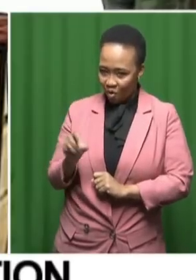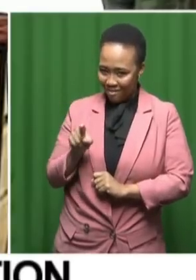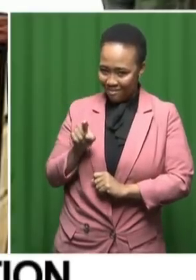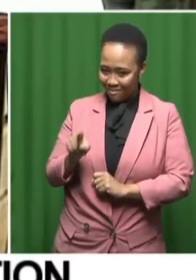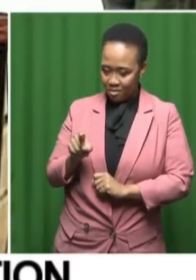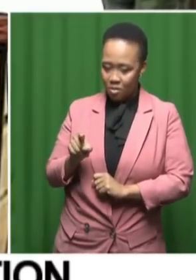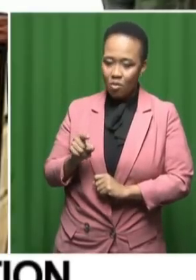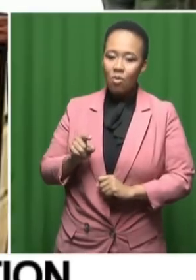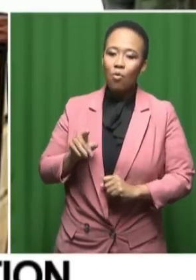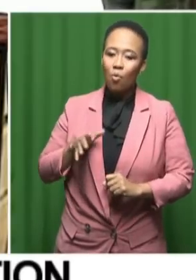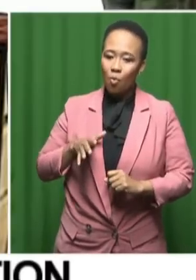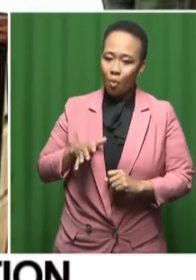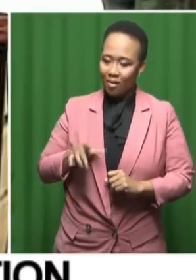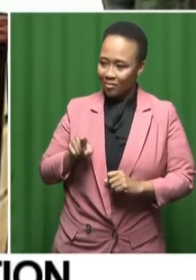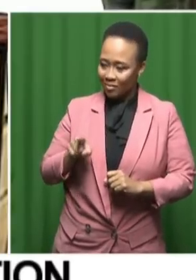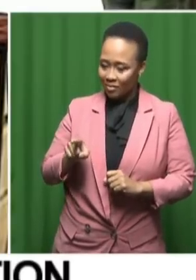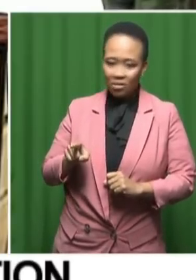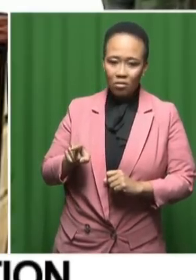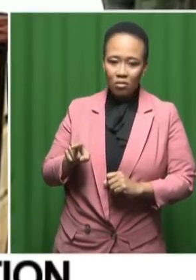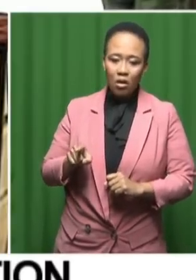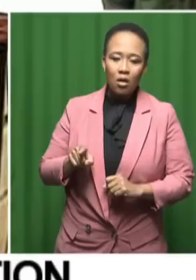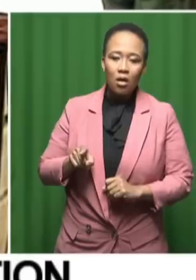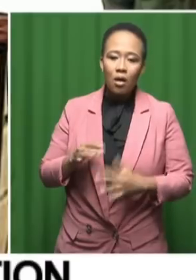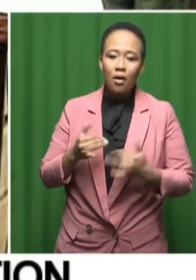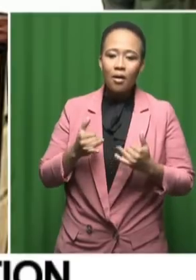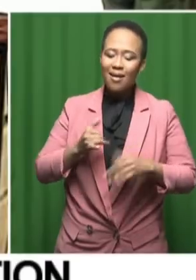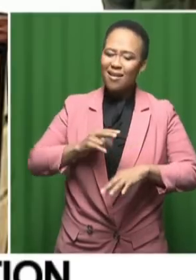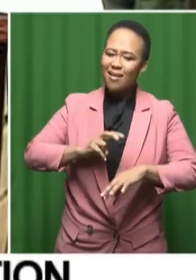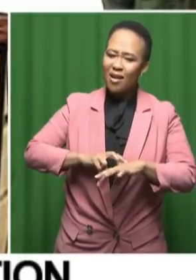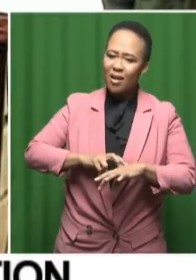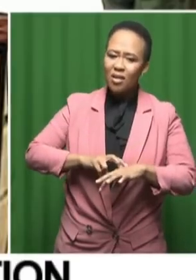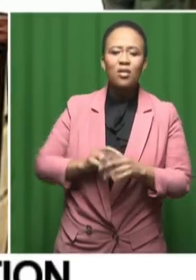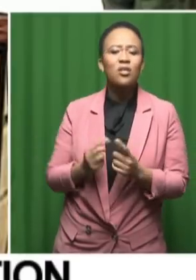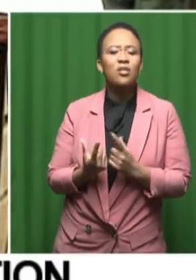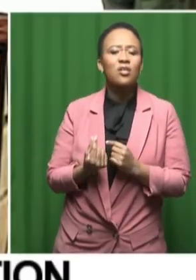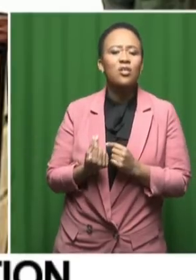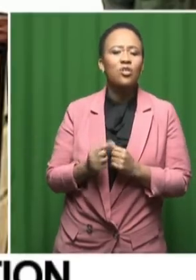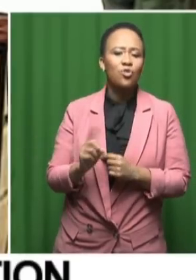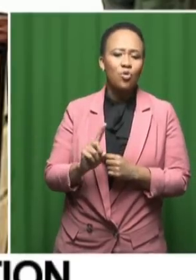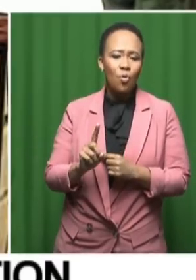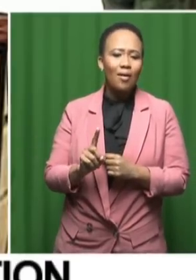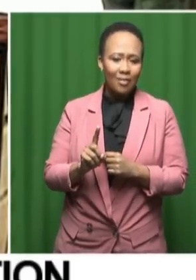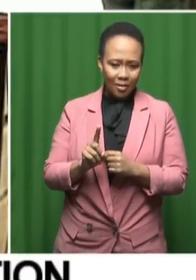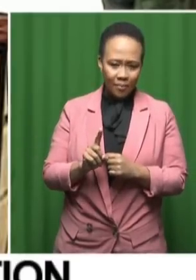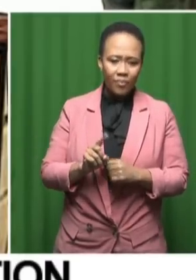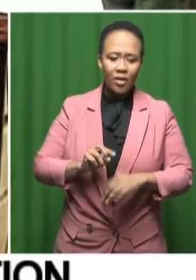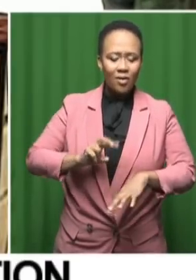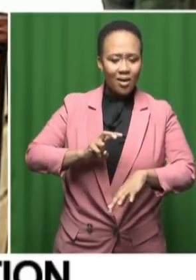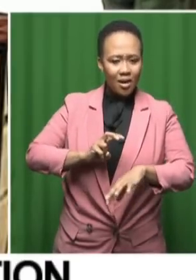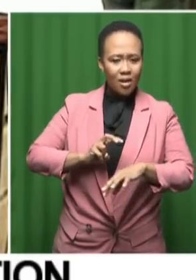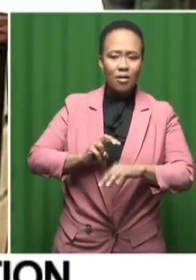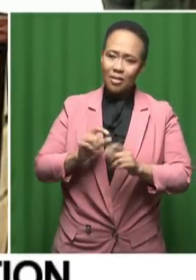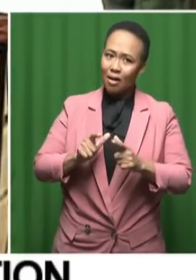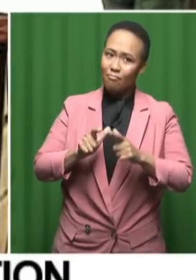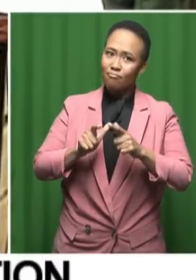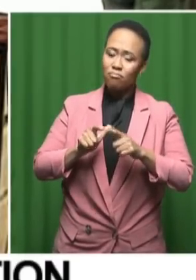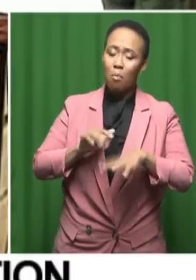is, and it's mutating. The virus will keep mutating. Kraken is a very highly transmissible